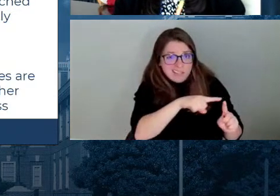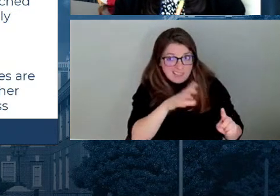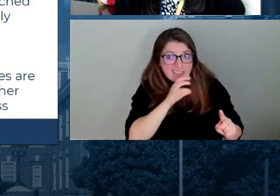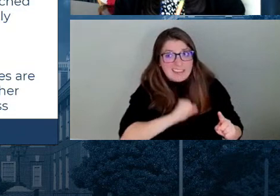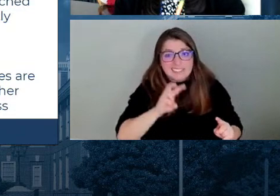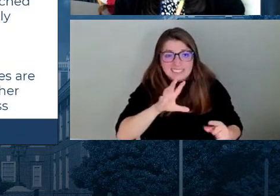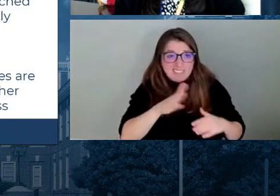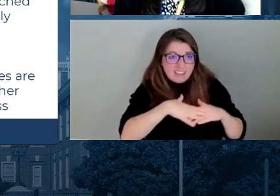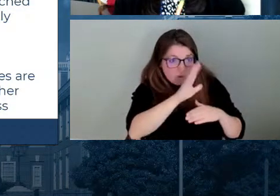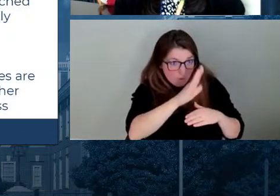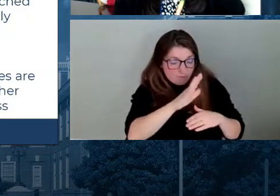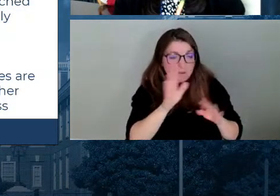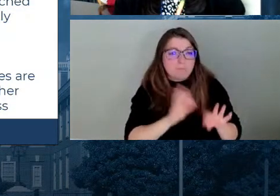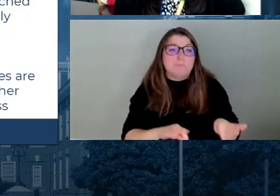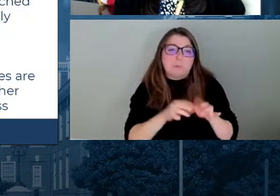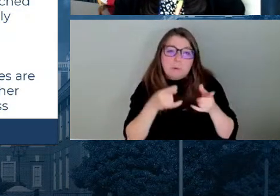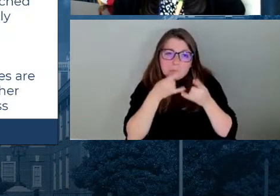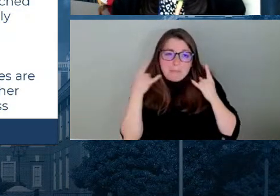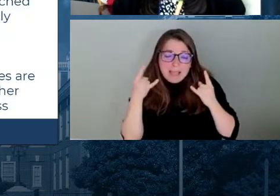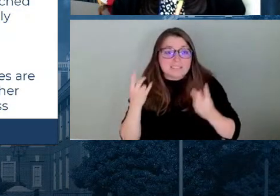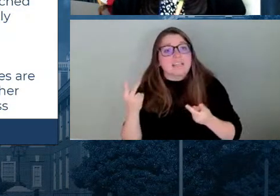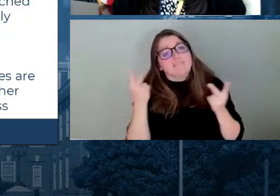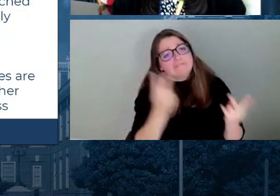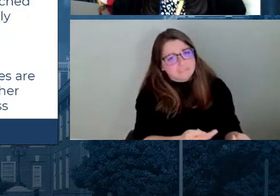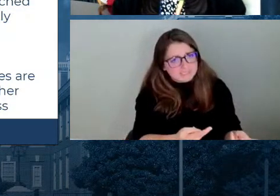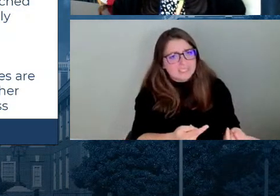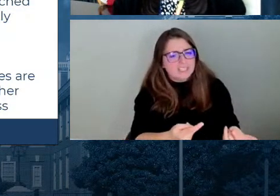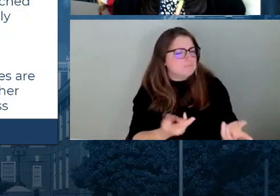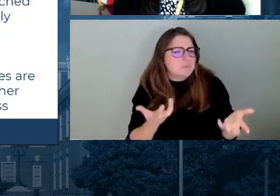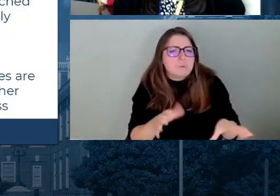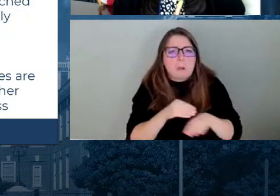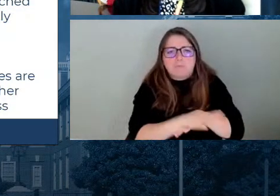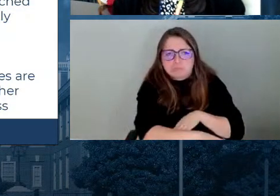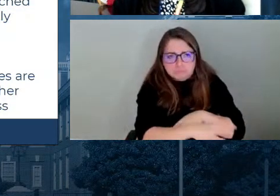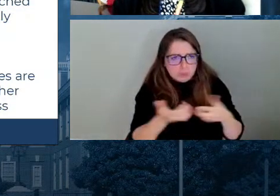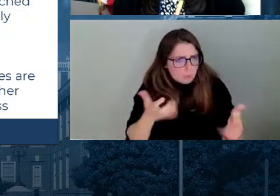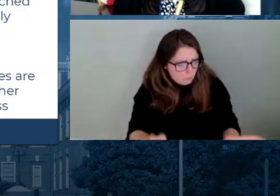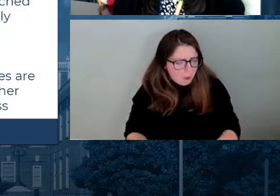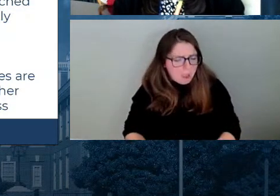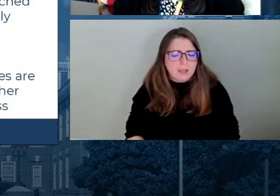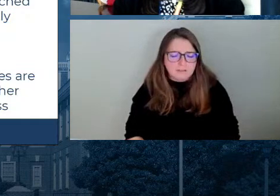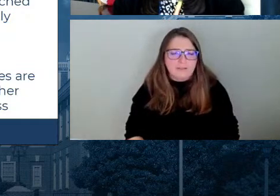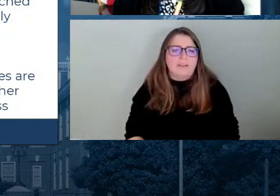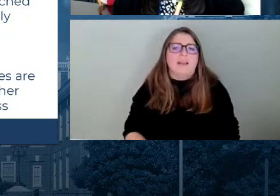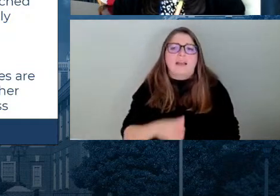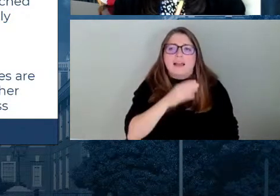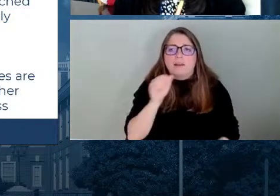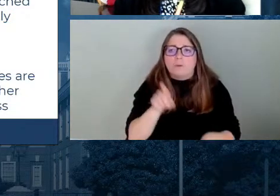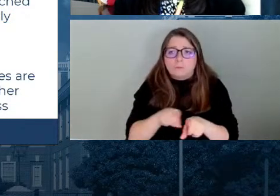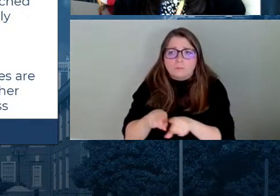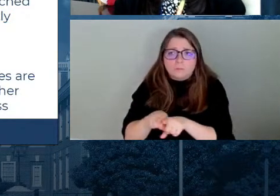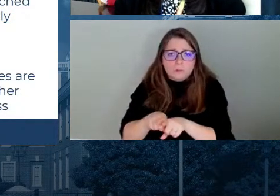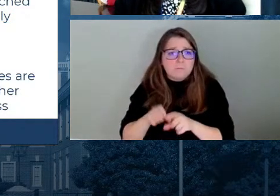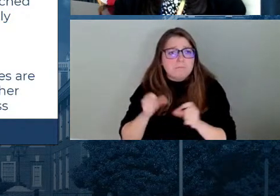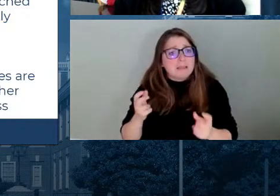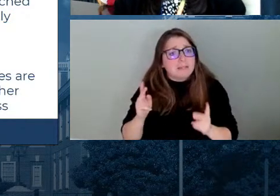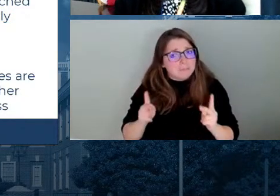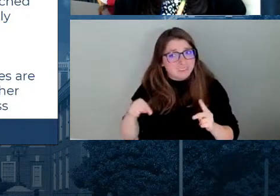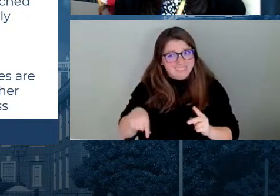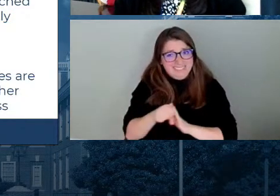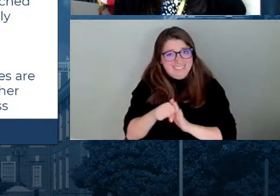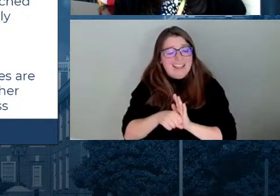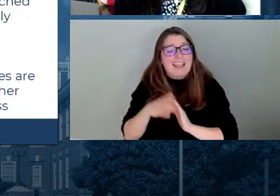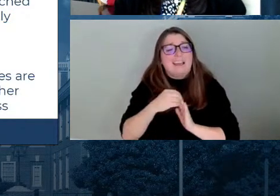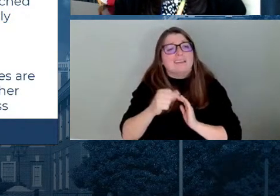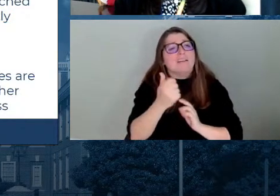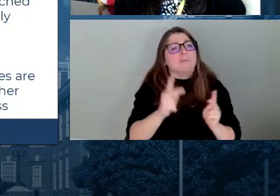run-up before you see them. And obviously, we know that a lot of people in this state and across the country